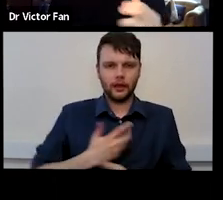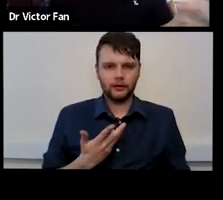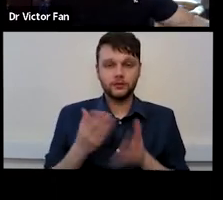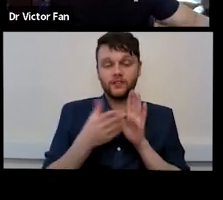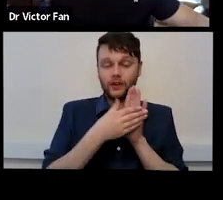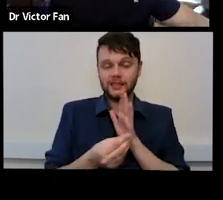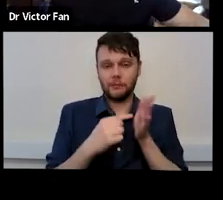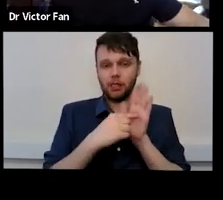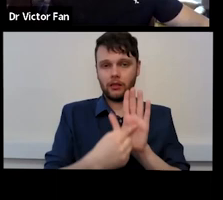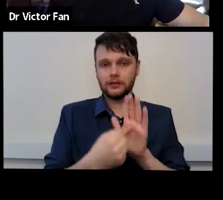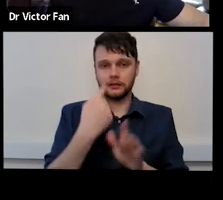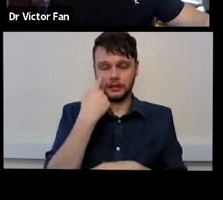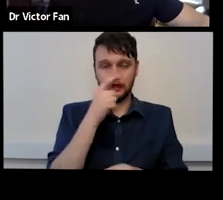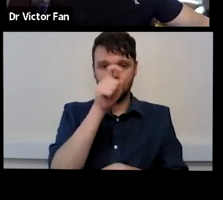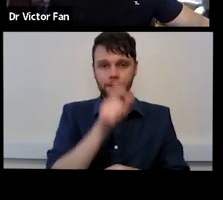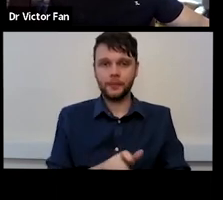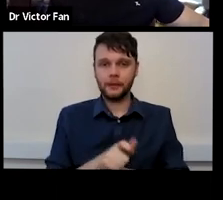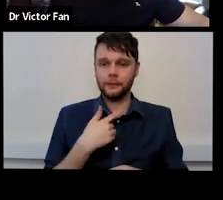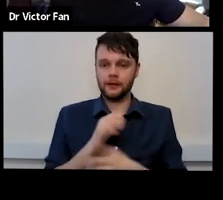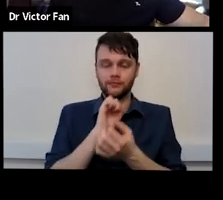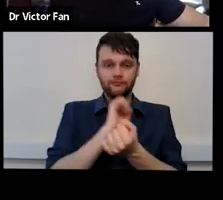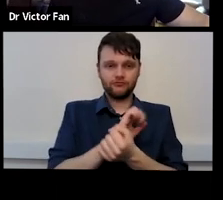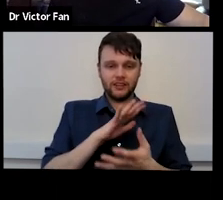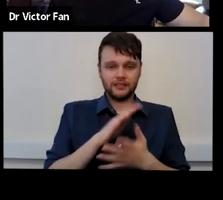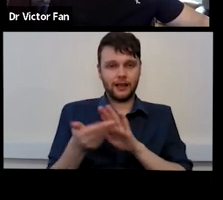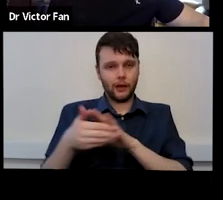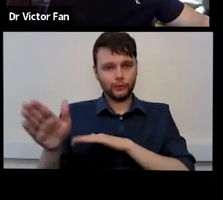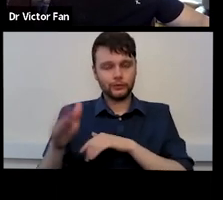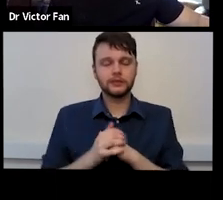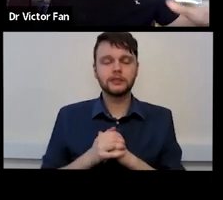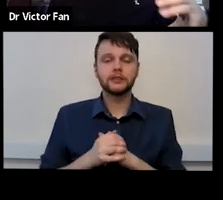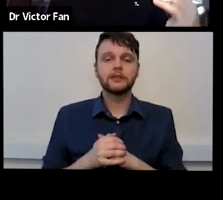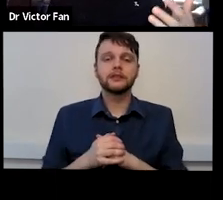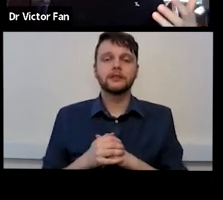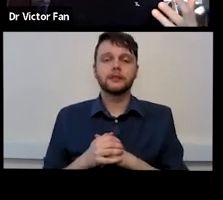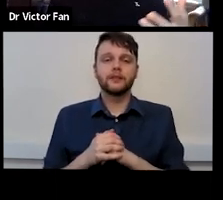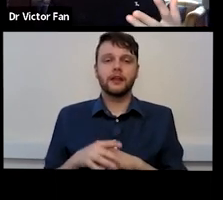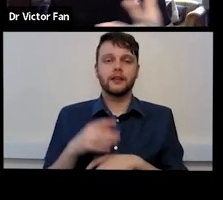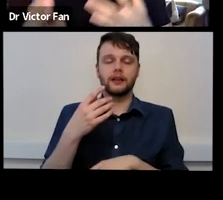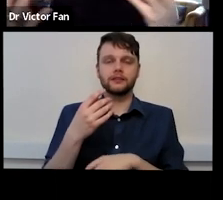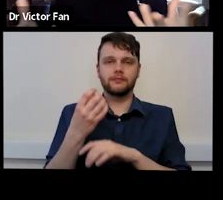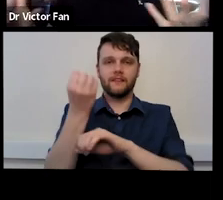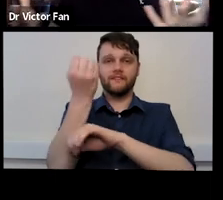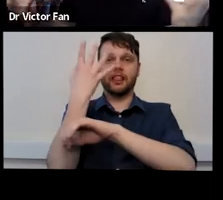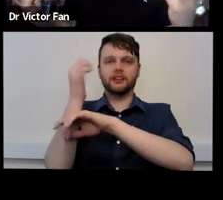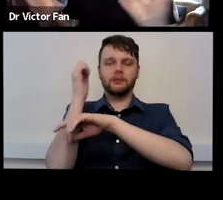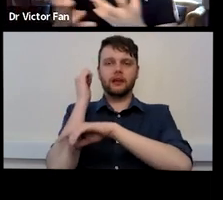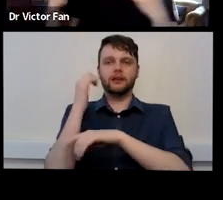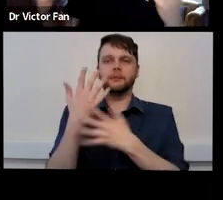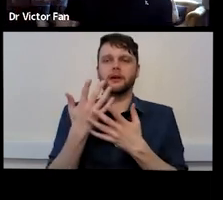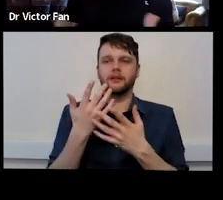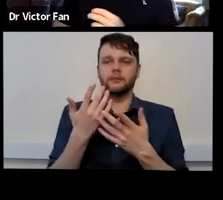see that the protagonist has been released from prison and he has a flashback, and he, of course,